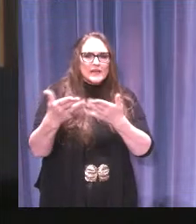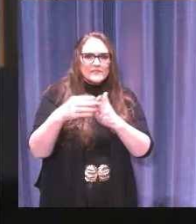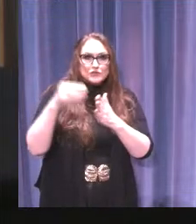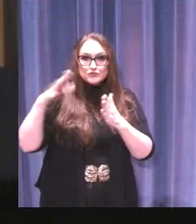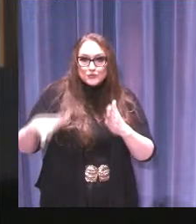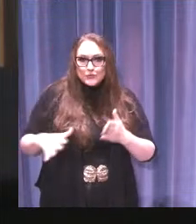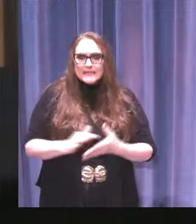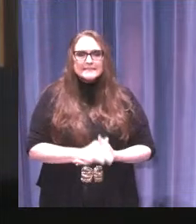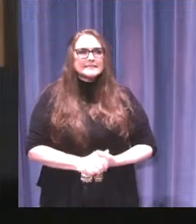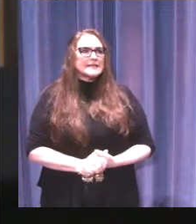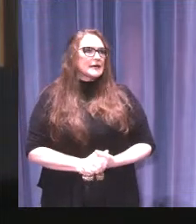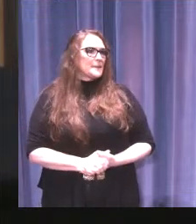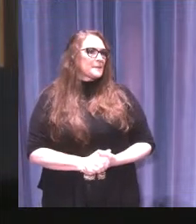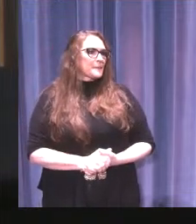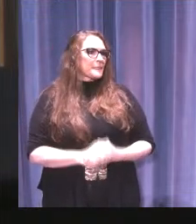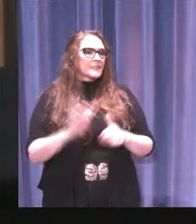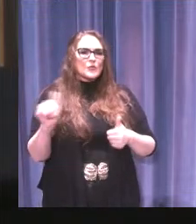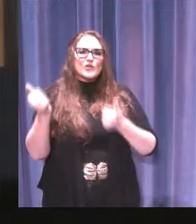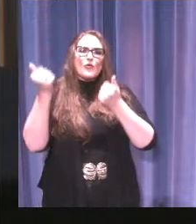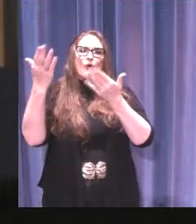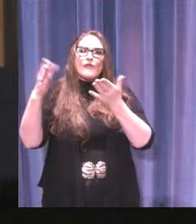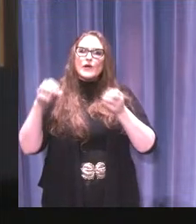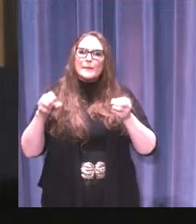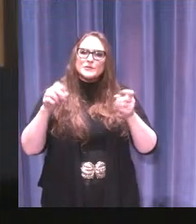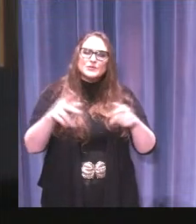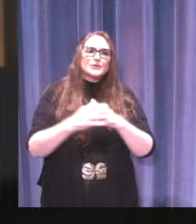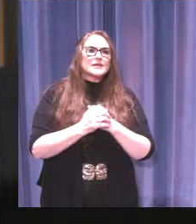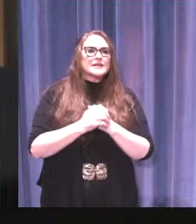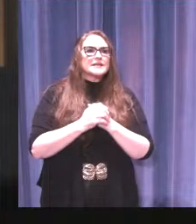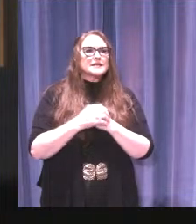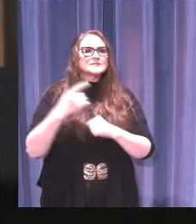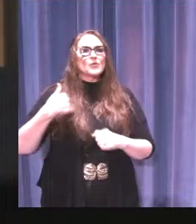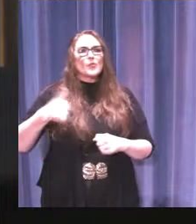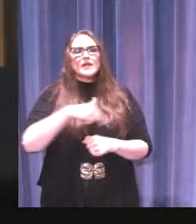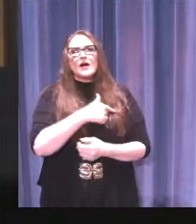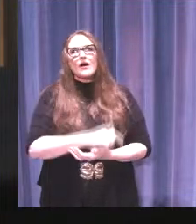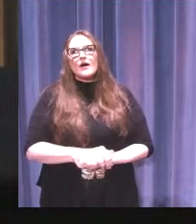students. We offer opportunities. We are